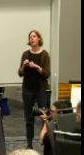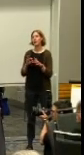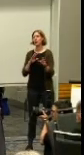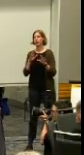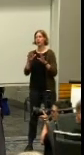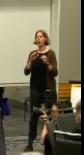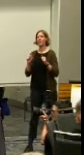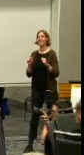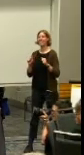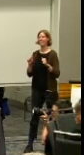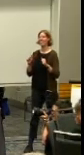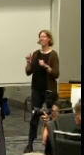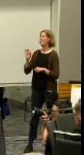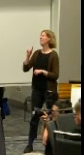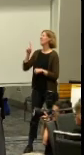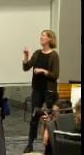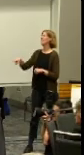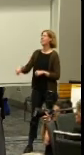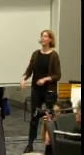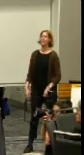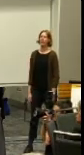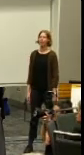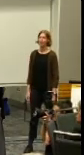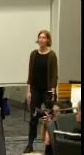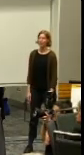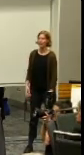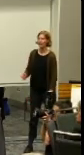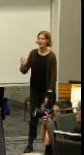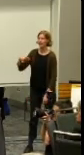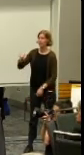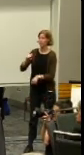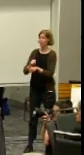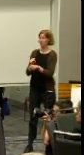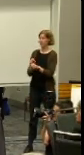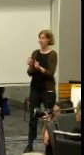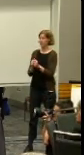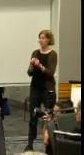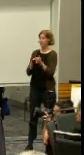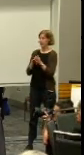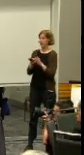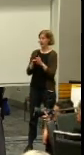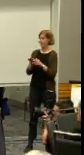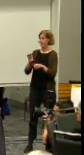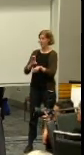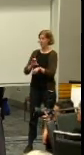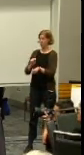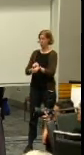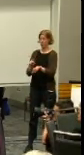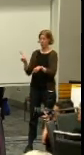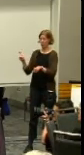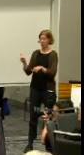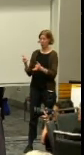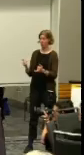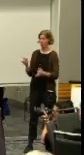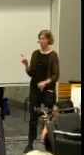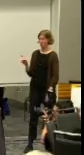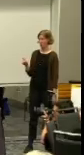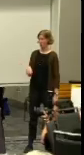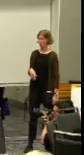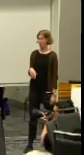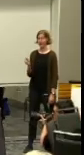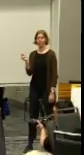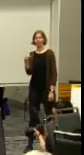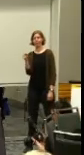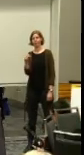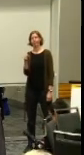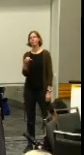Oh, sure, you go ahead. yeah. Are you guys working with a development consultant or? So the question is, are we working with a development consultant? Yes,